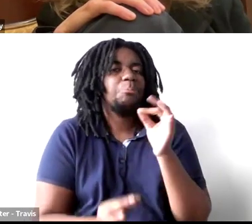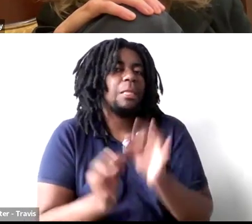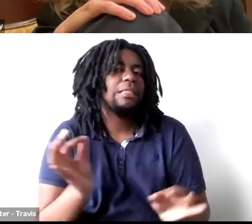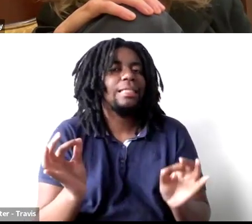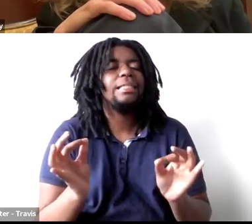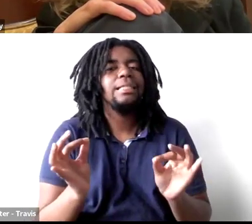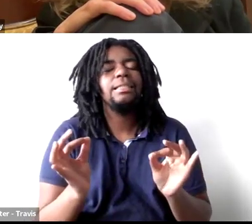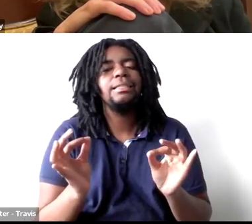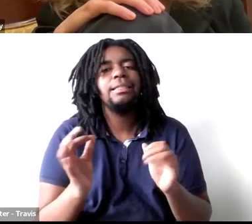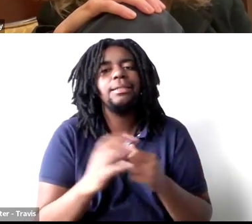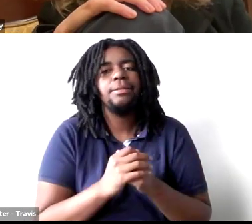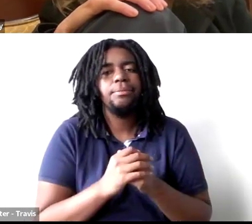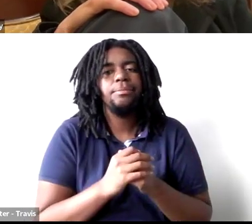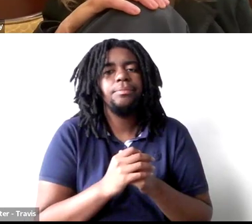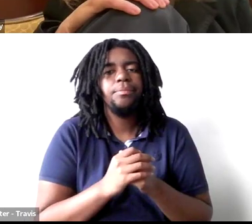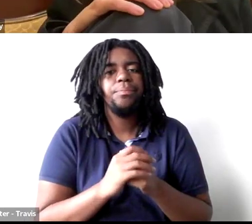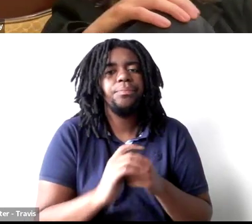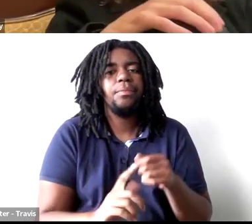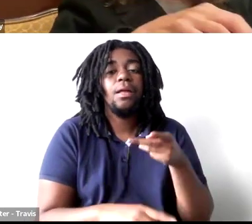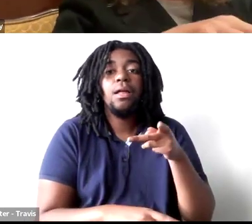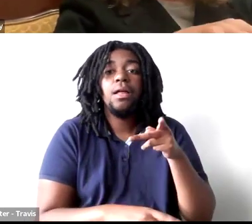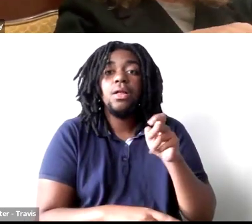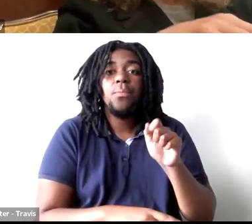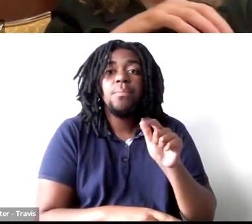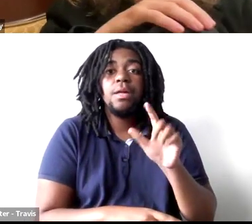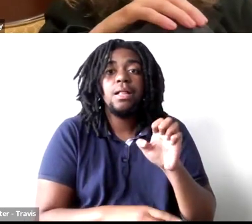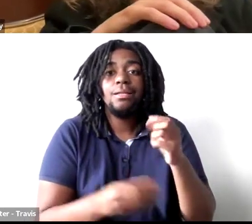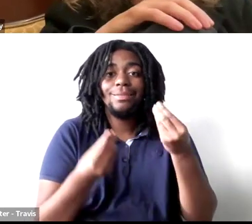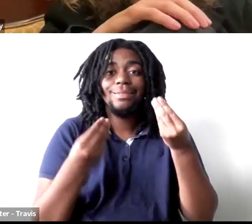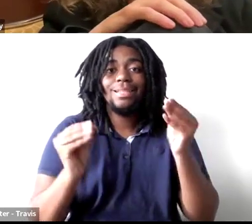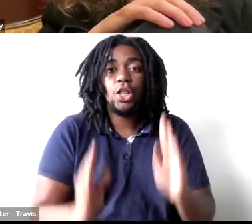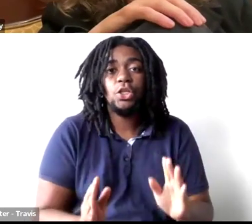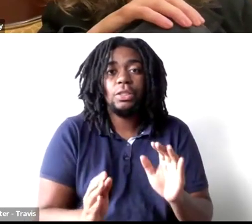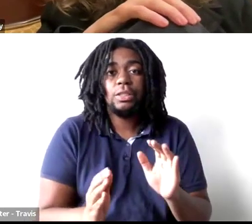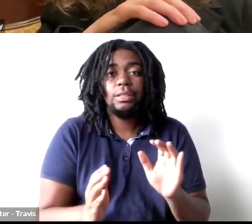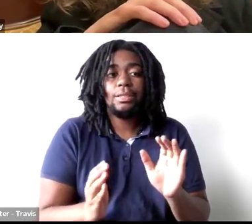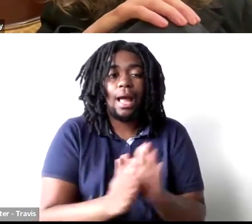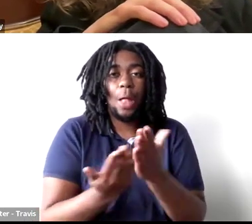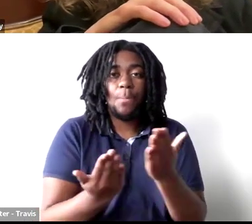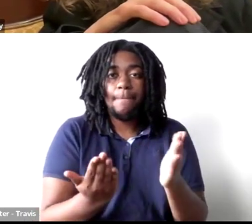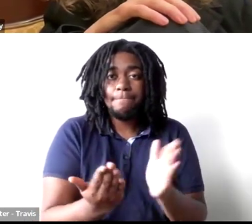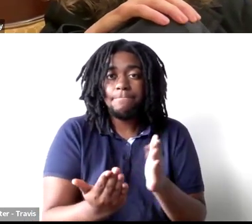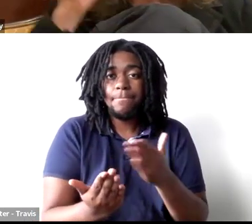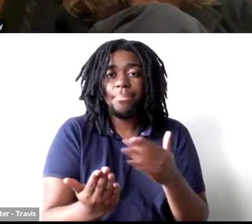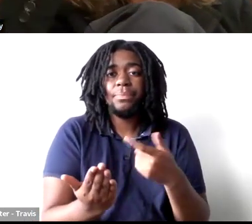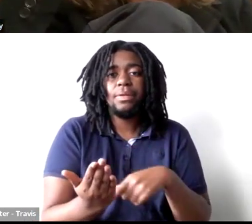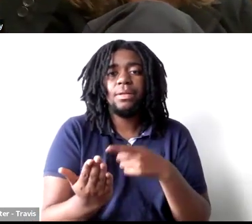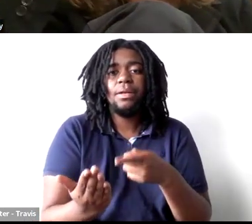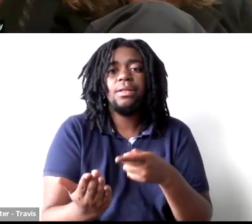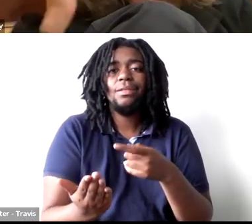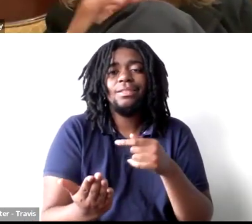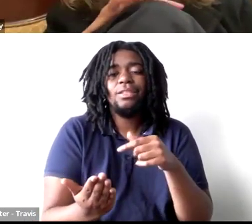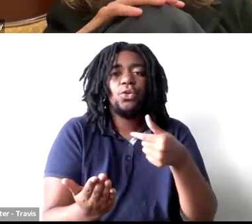we're looking at in the Peale Sellers album, this is a Quaker family album, and there may be a kind of bias